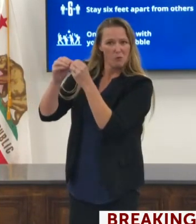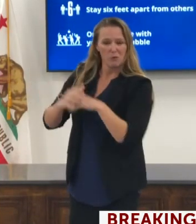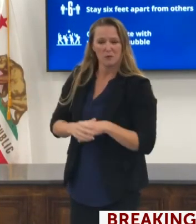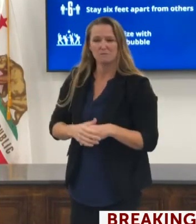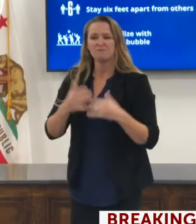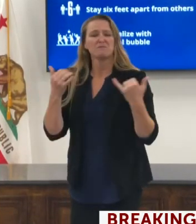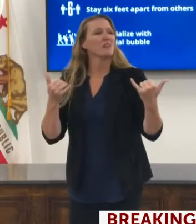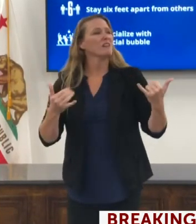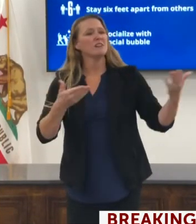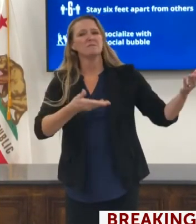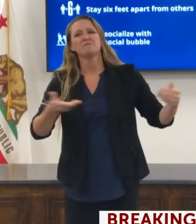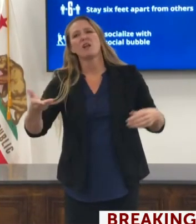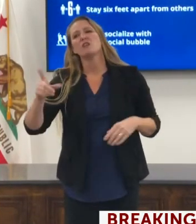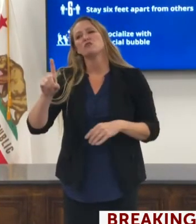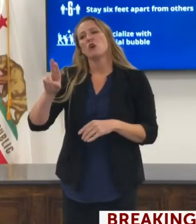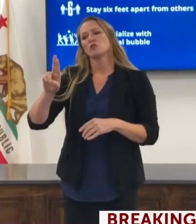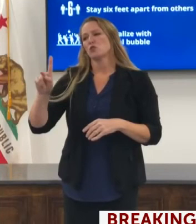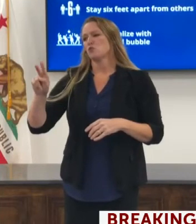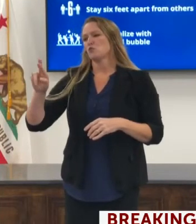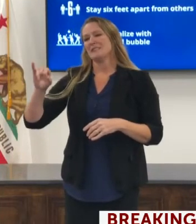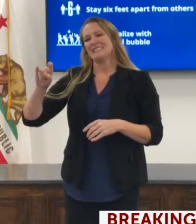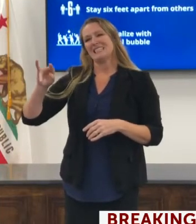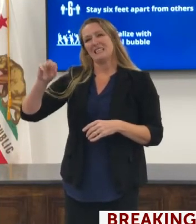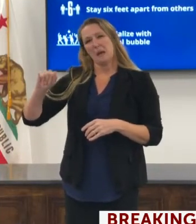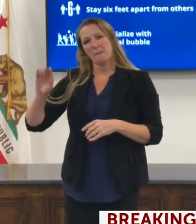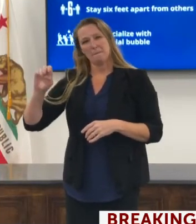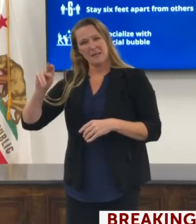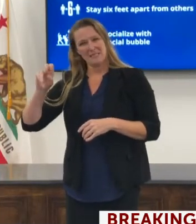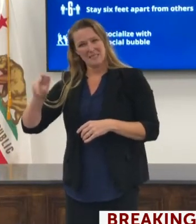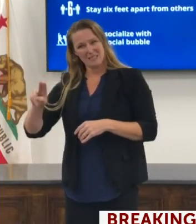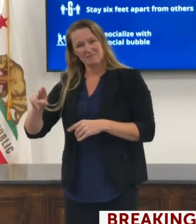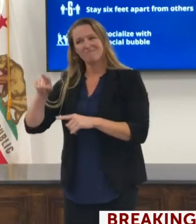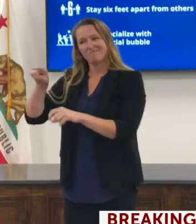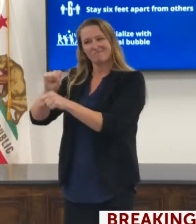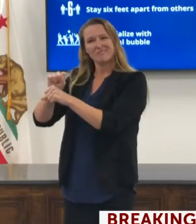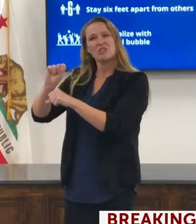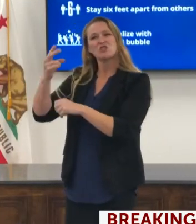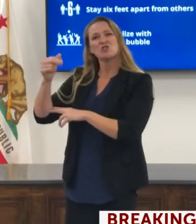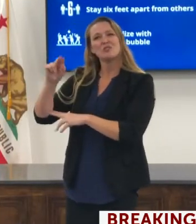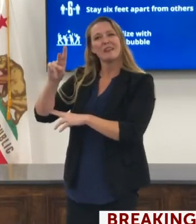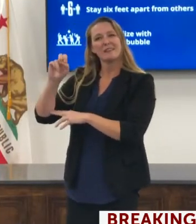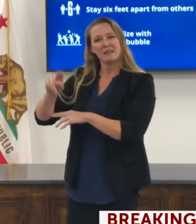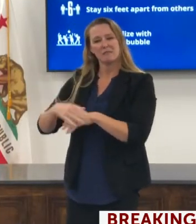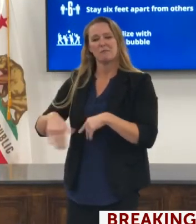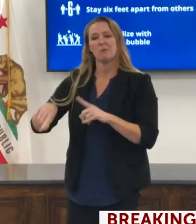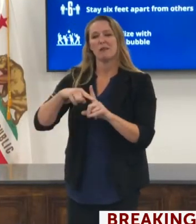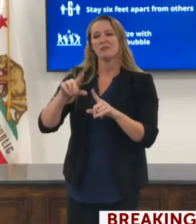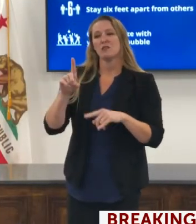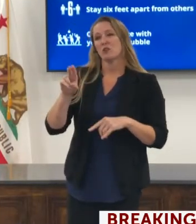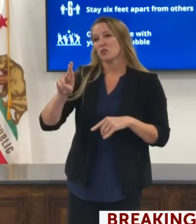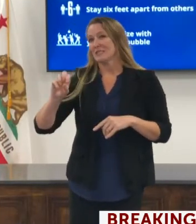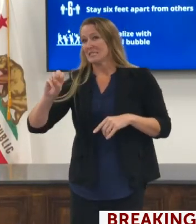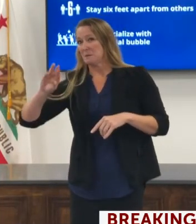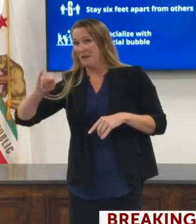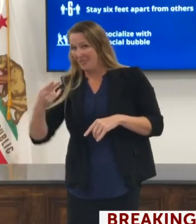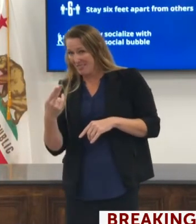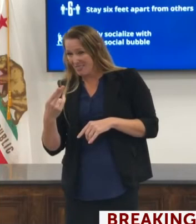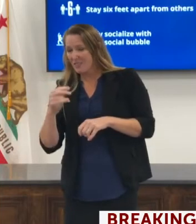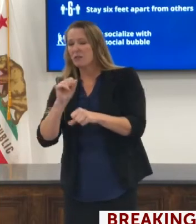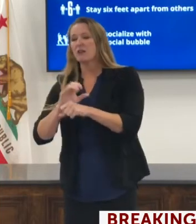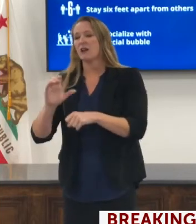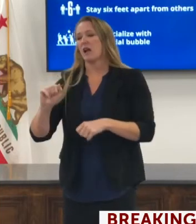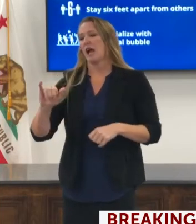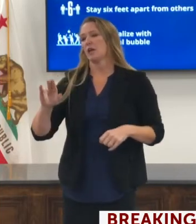Christina Benson, who's the superintendent of Shandon, and Scott Smith, who's the superintendent of Cayucos and Coast School Districts, to share with